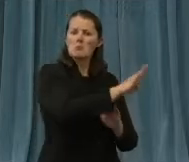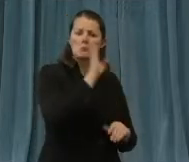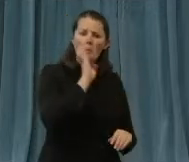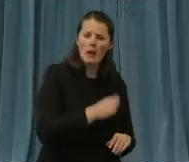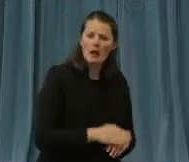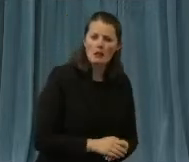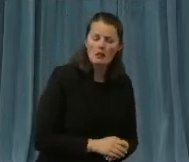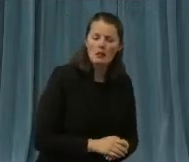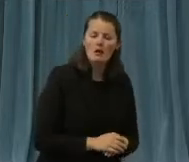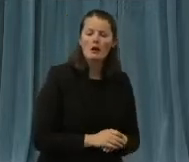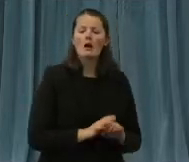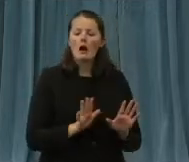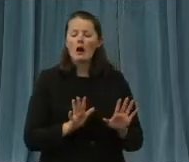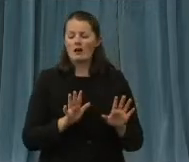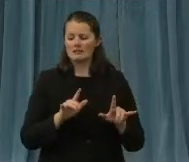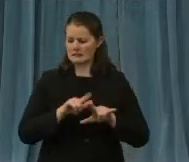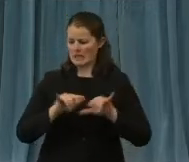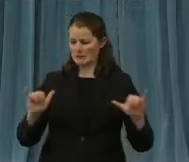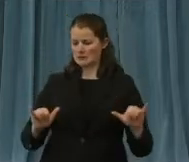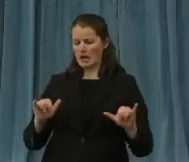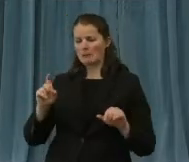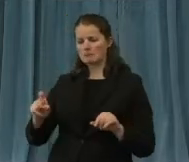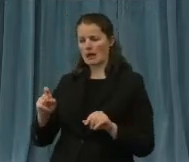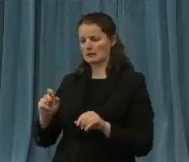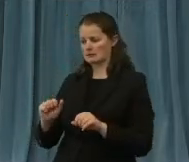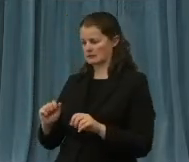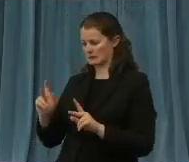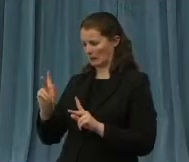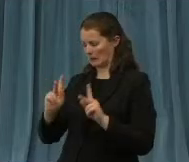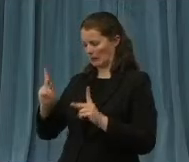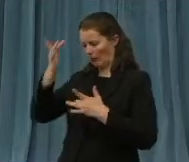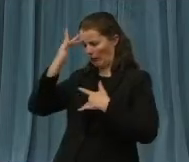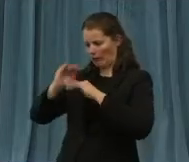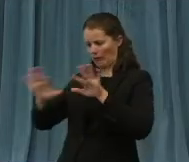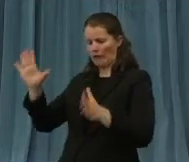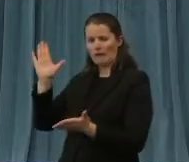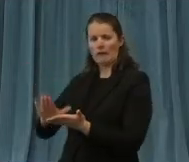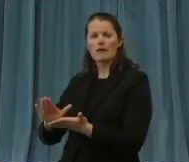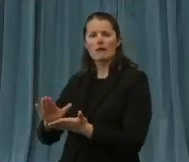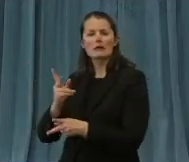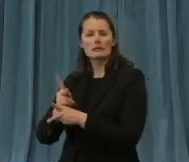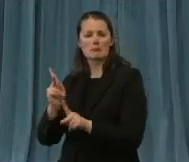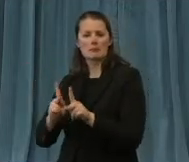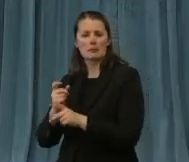citizens and every Nevadan safe. Thank you. We'll come back to the room here in Carson City.